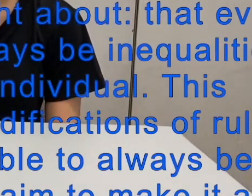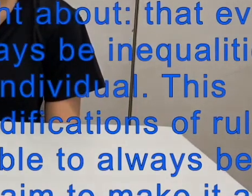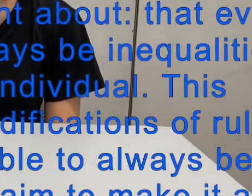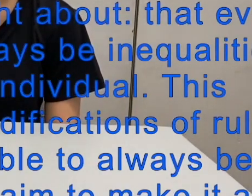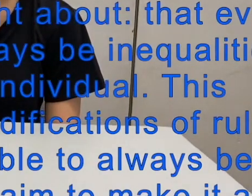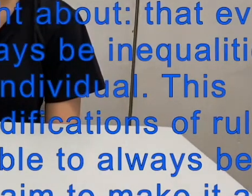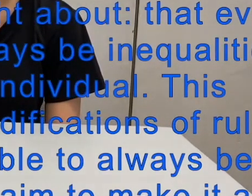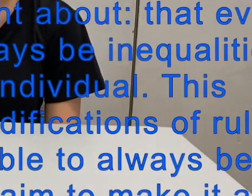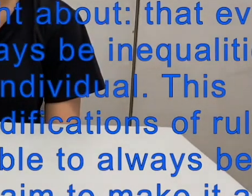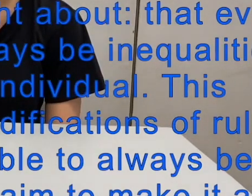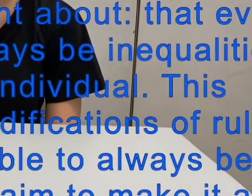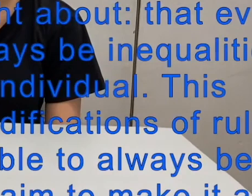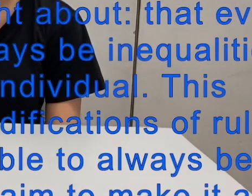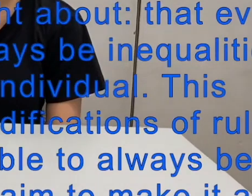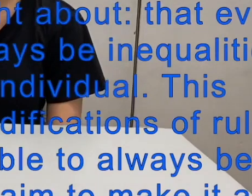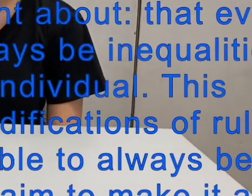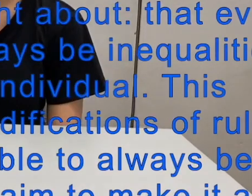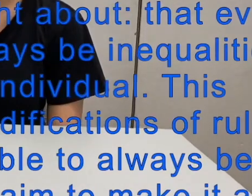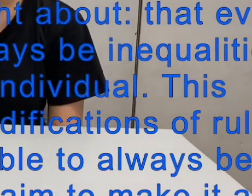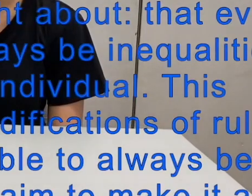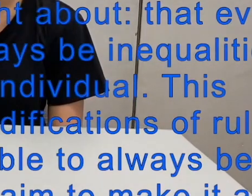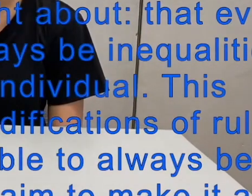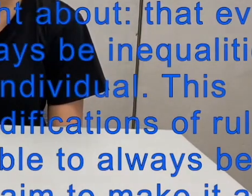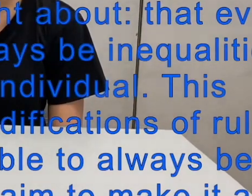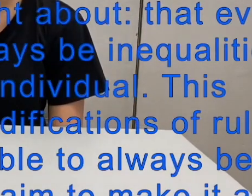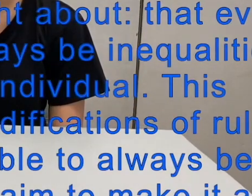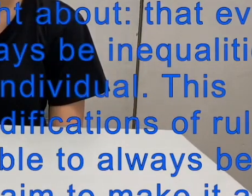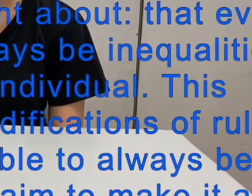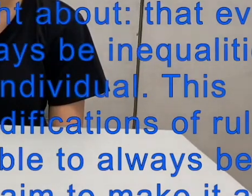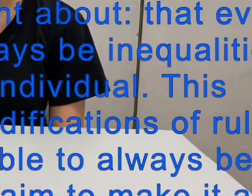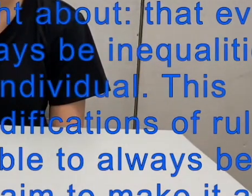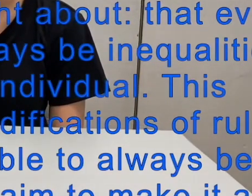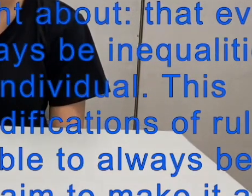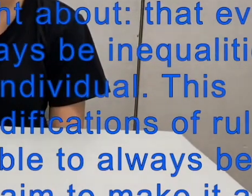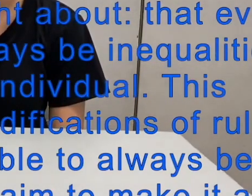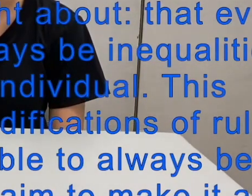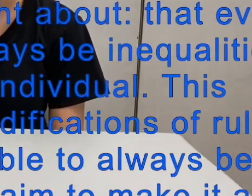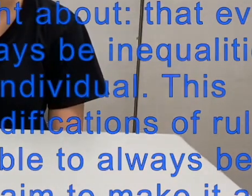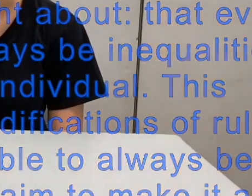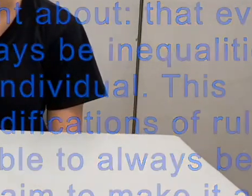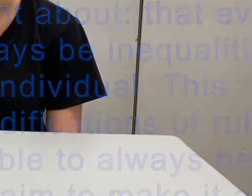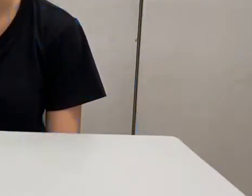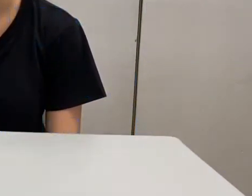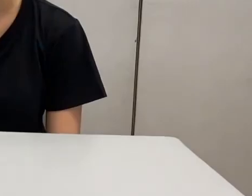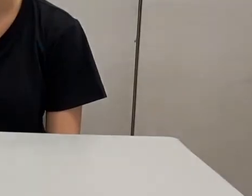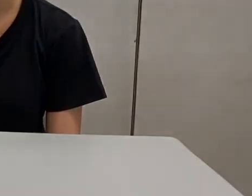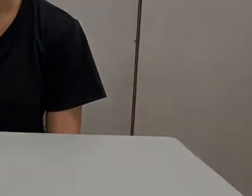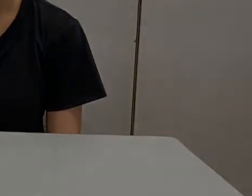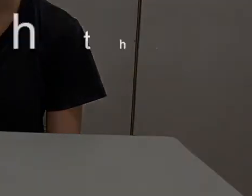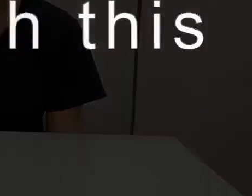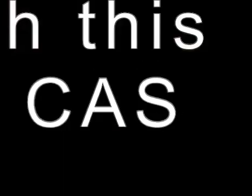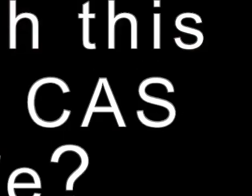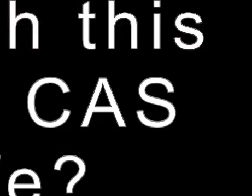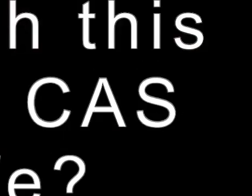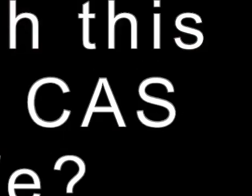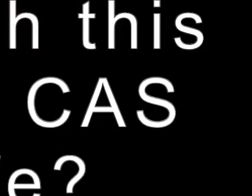equity is unable to always be achieved, but the ethics behind the rules aim to make it as equal for all as possible.